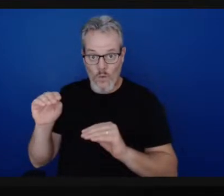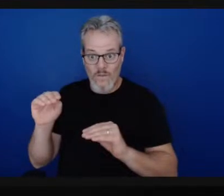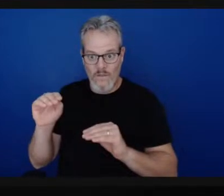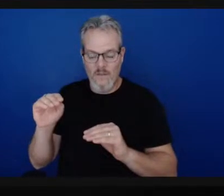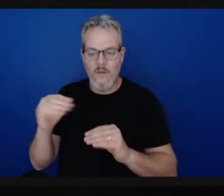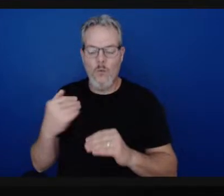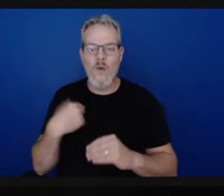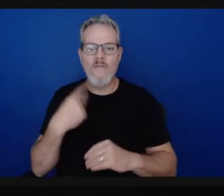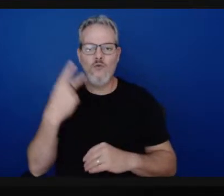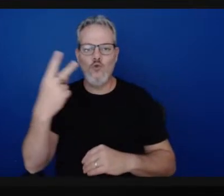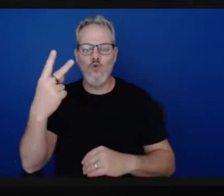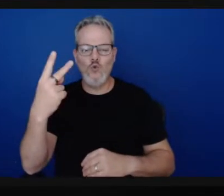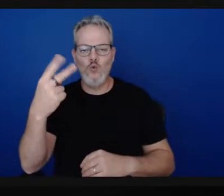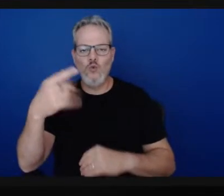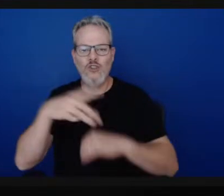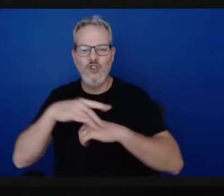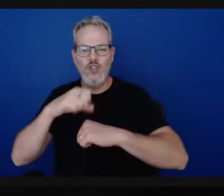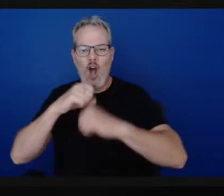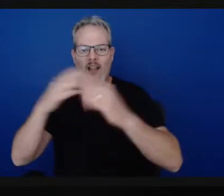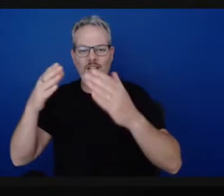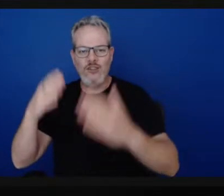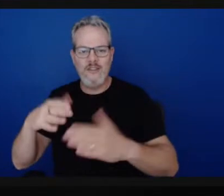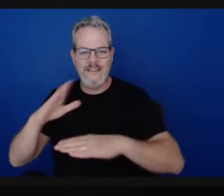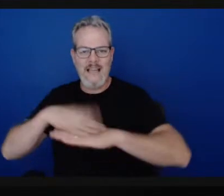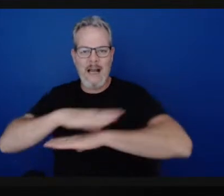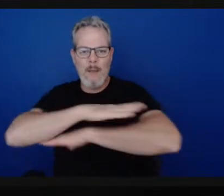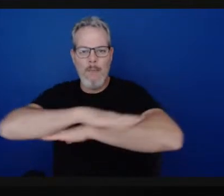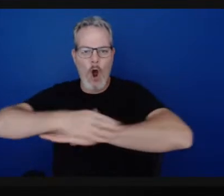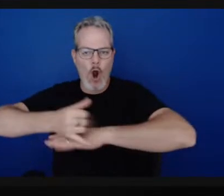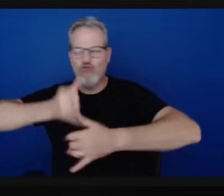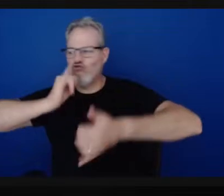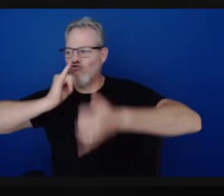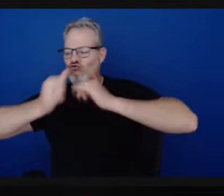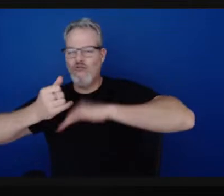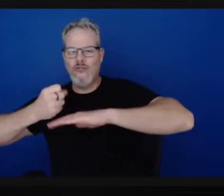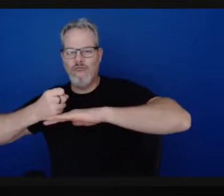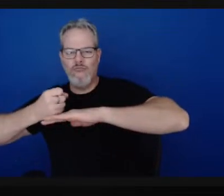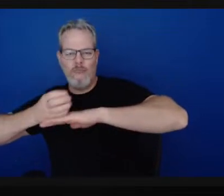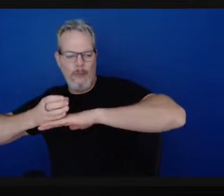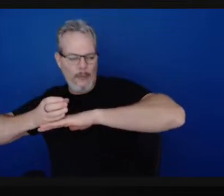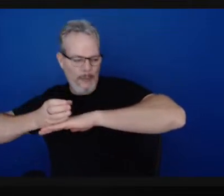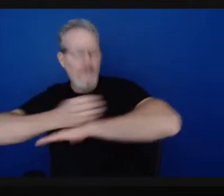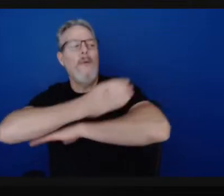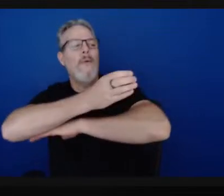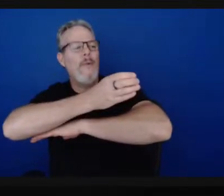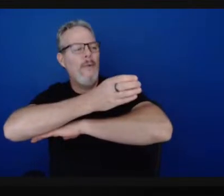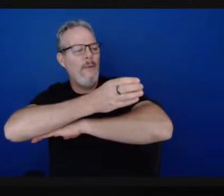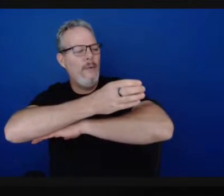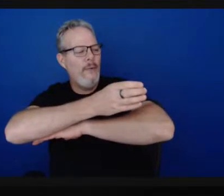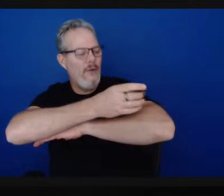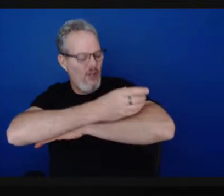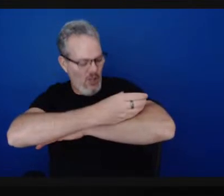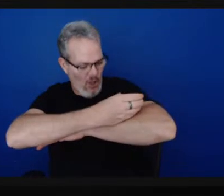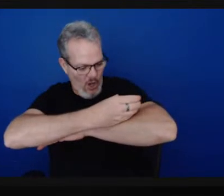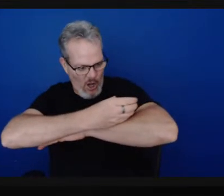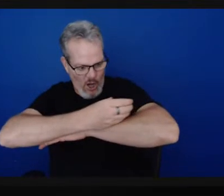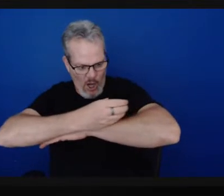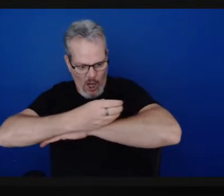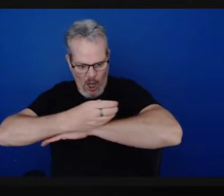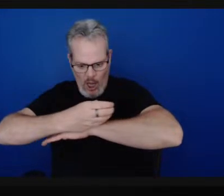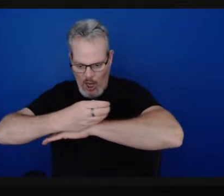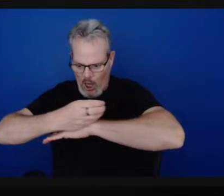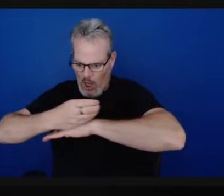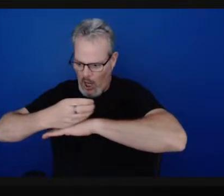and one took his pint of beer and slid it over to the other one across the bar and realized that the glass was able to move